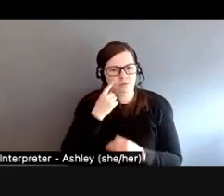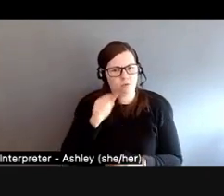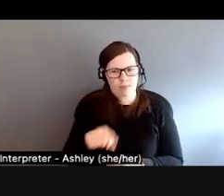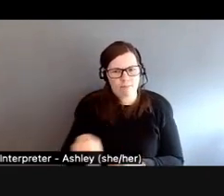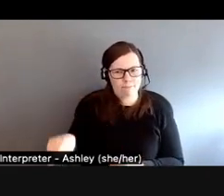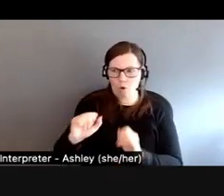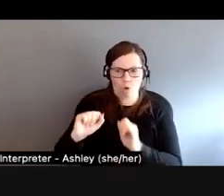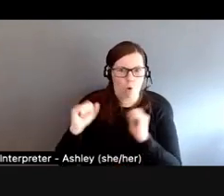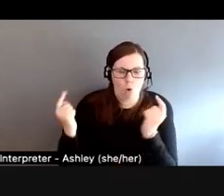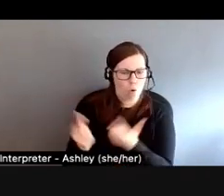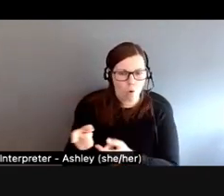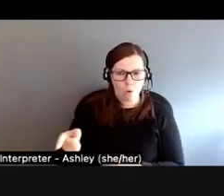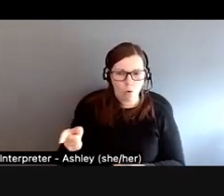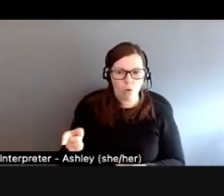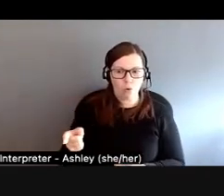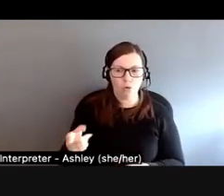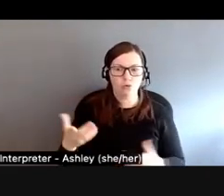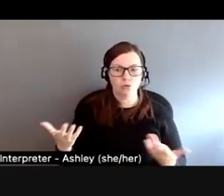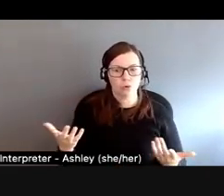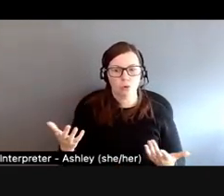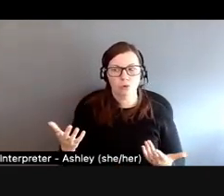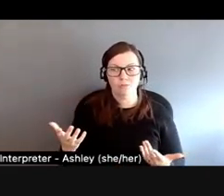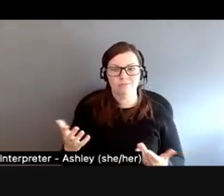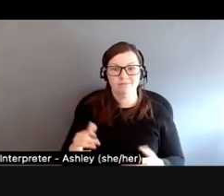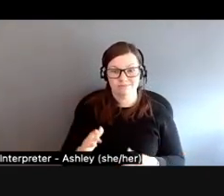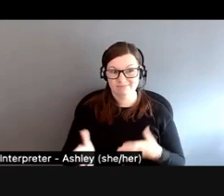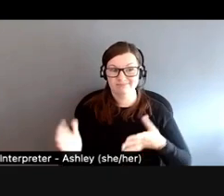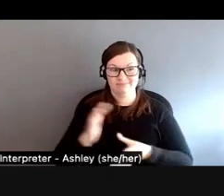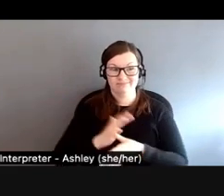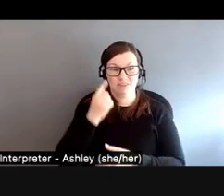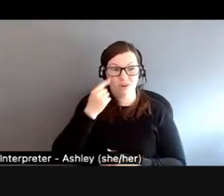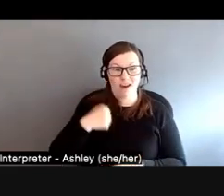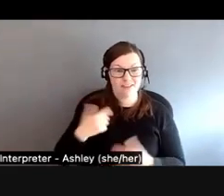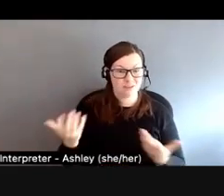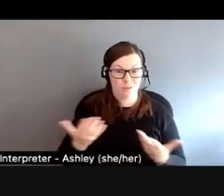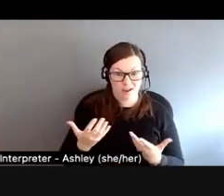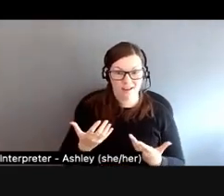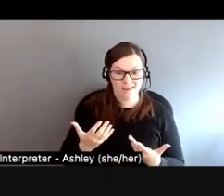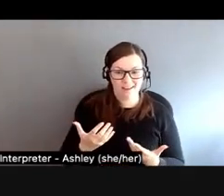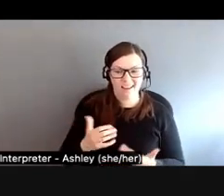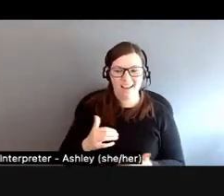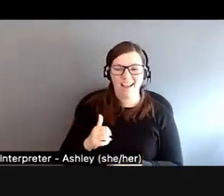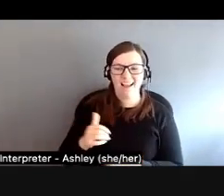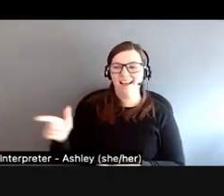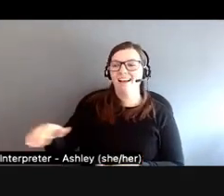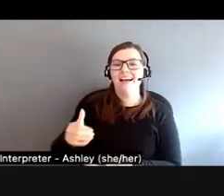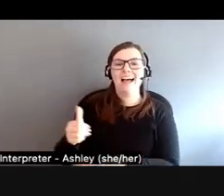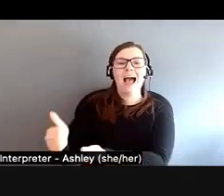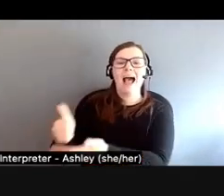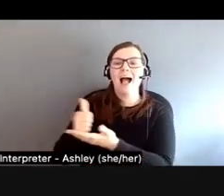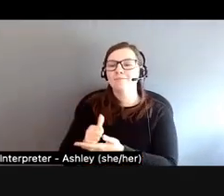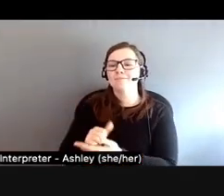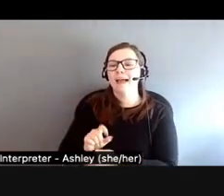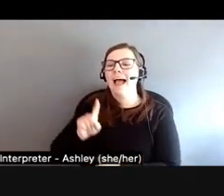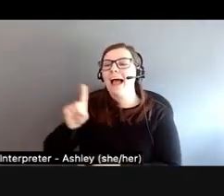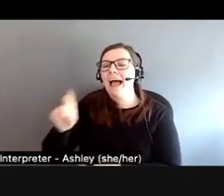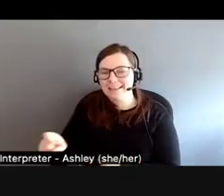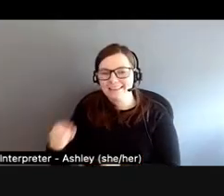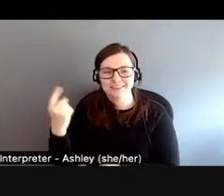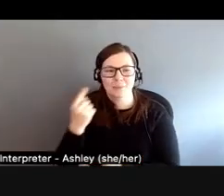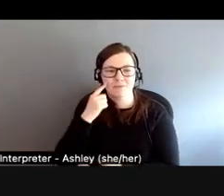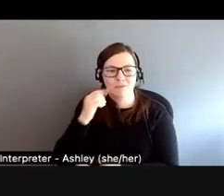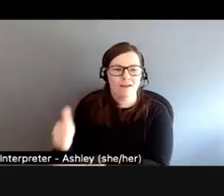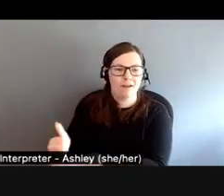Yeah, I think asking for help was the biggest one though. And I might just add too that for us, like we